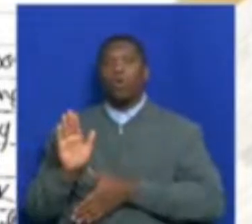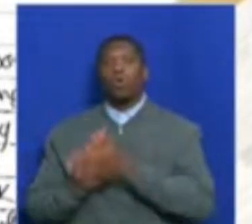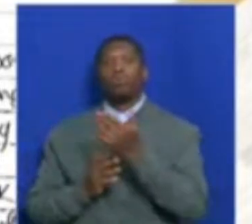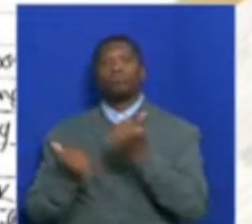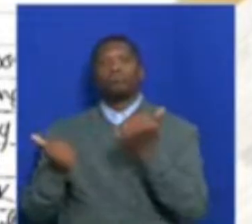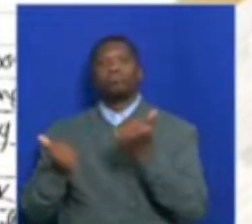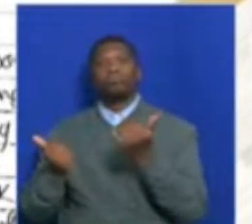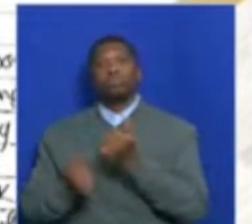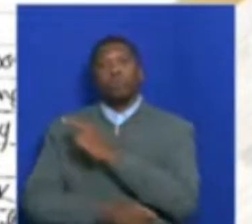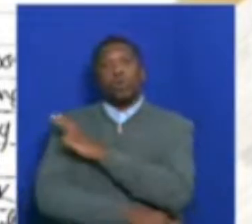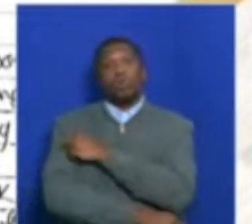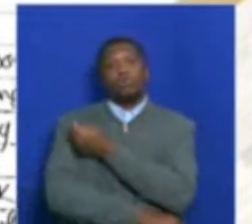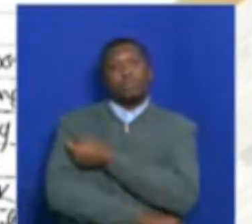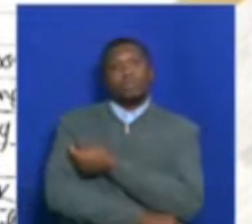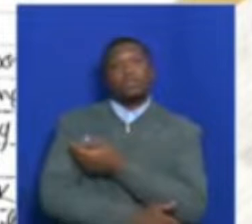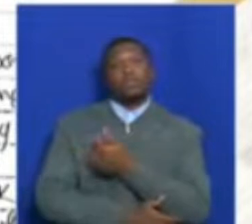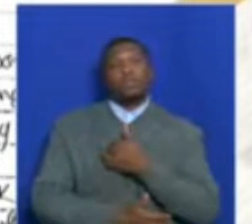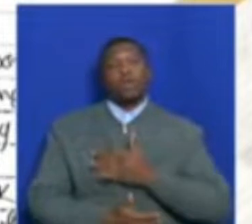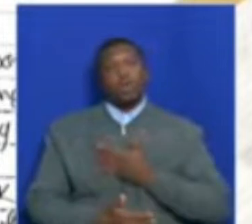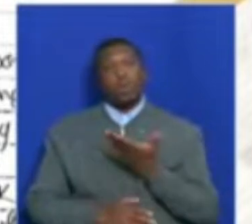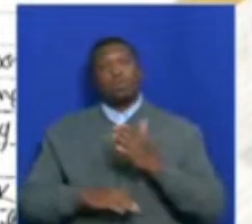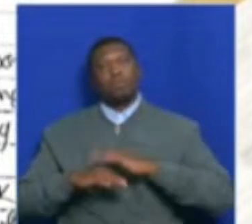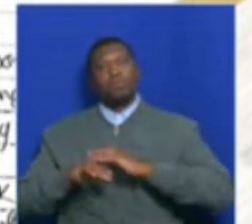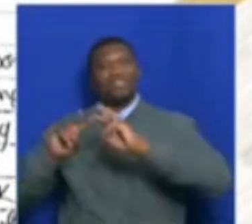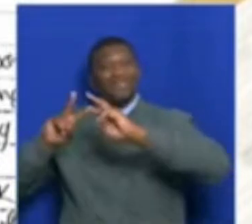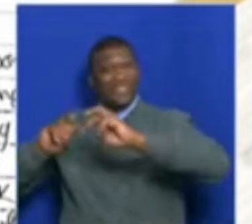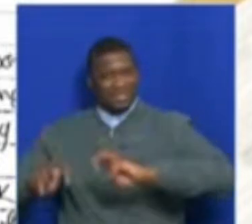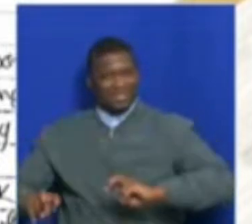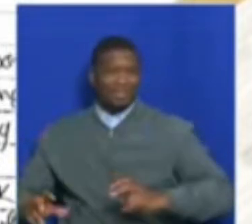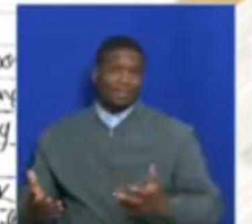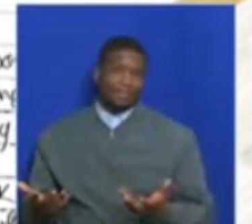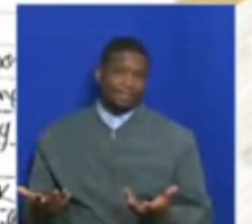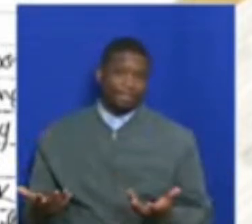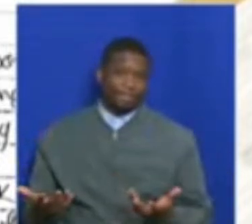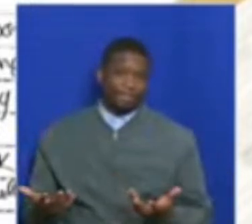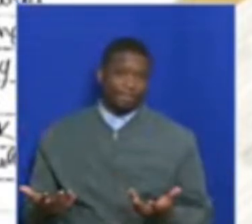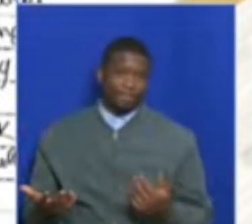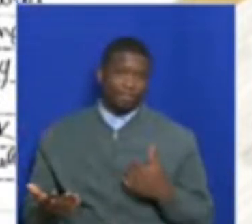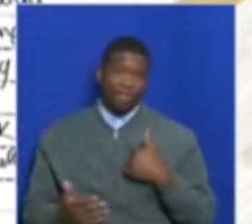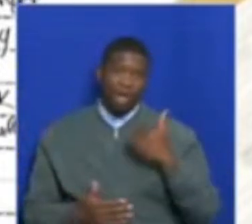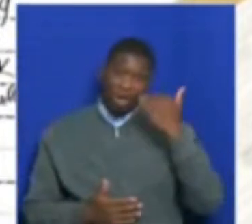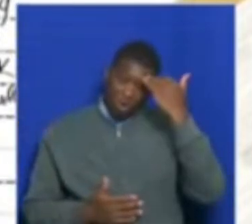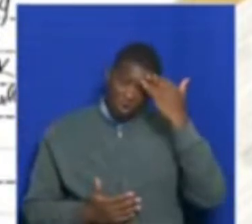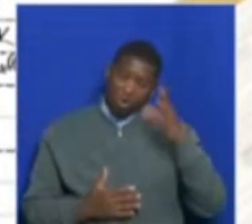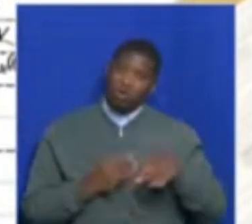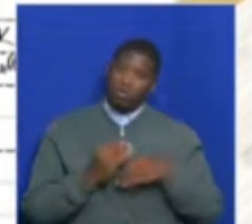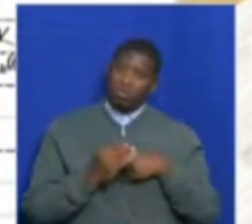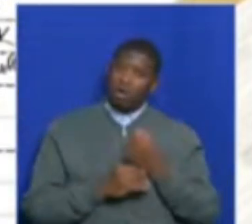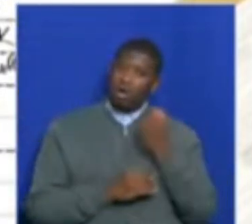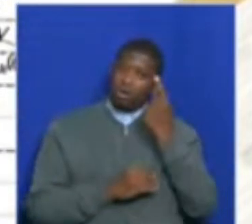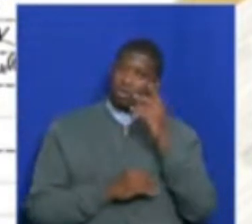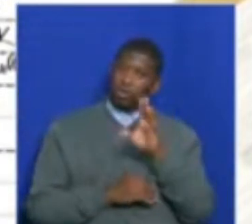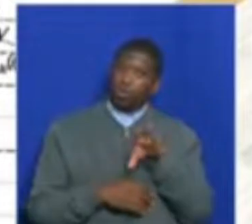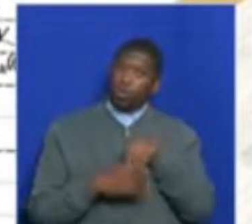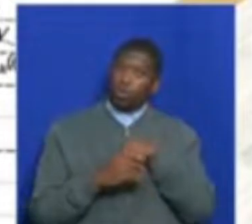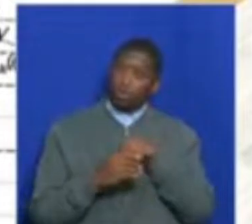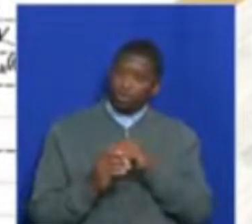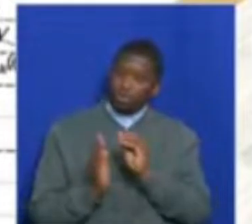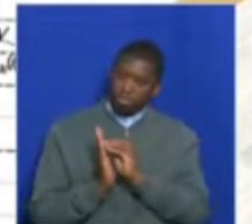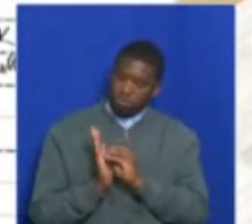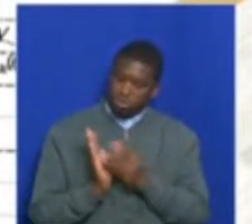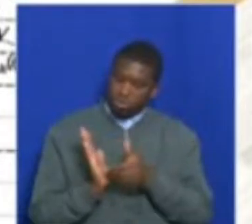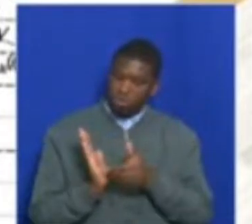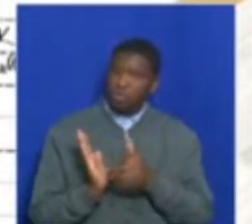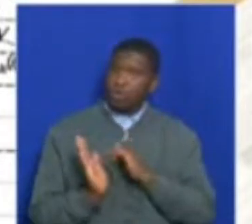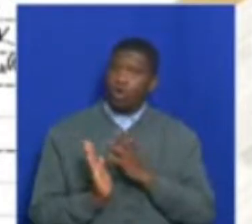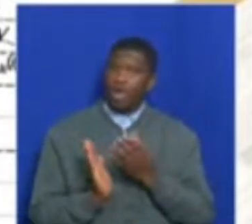further investigation in this matter. I know and understand the contents of the statement. I have no objection in taking the prescribed